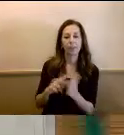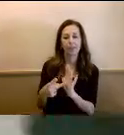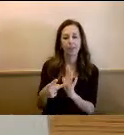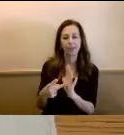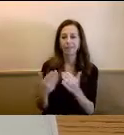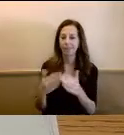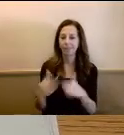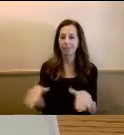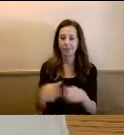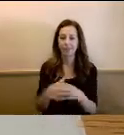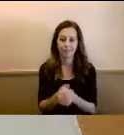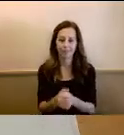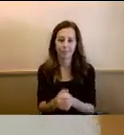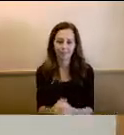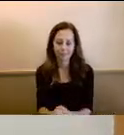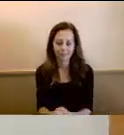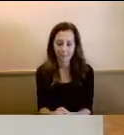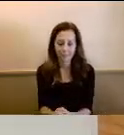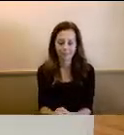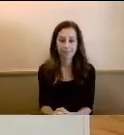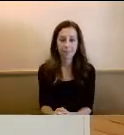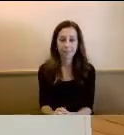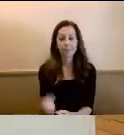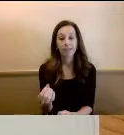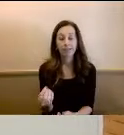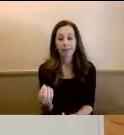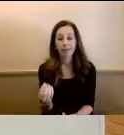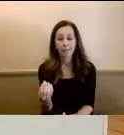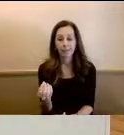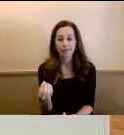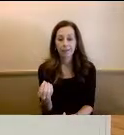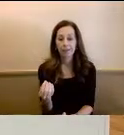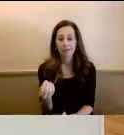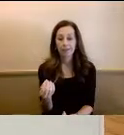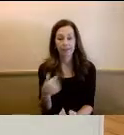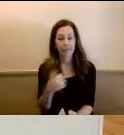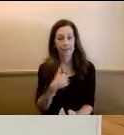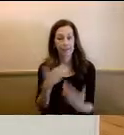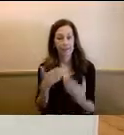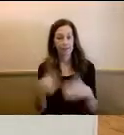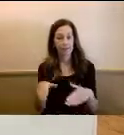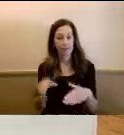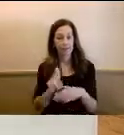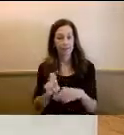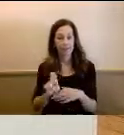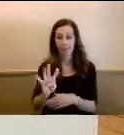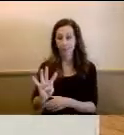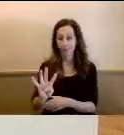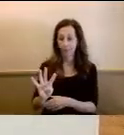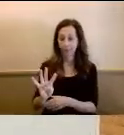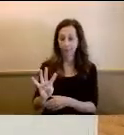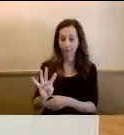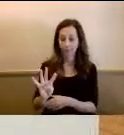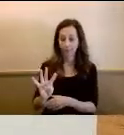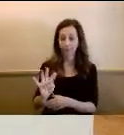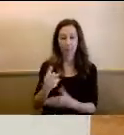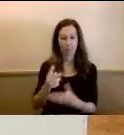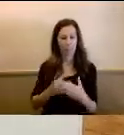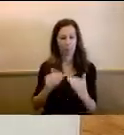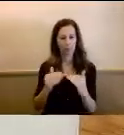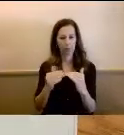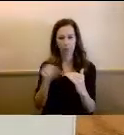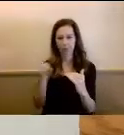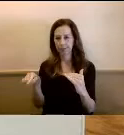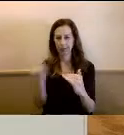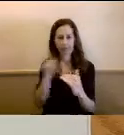division. So I'm going to divide by 4, both